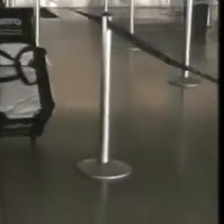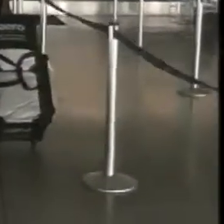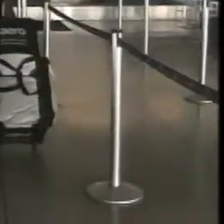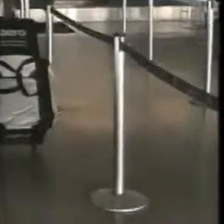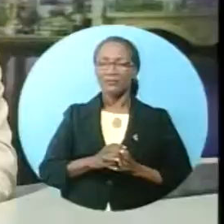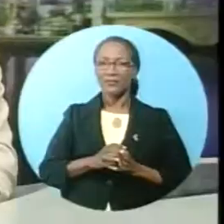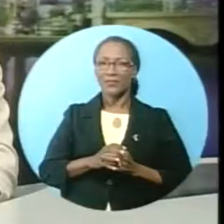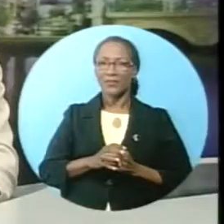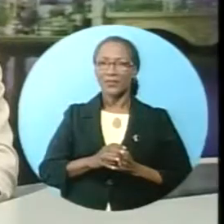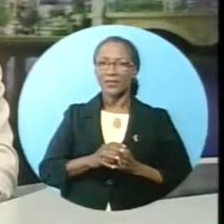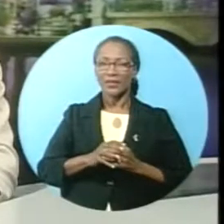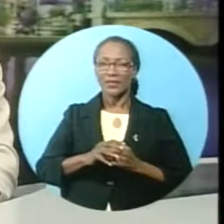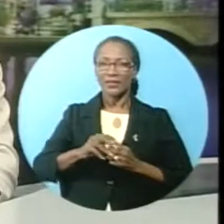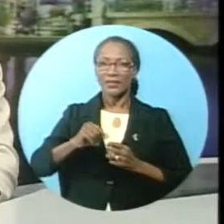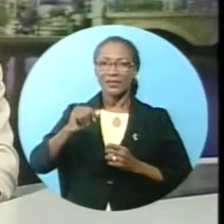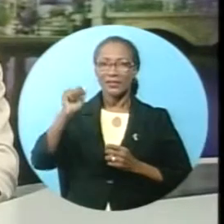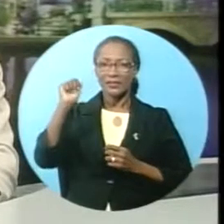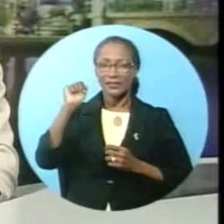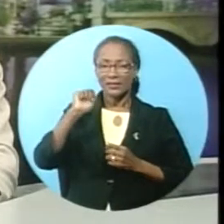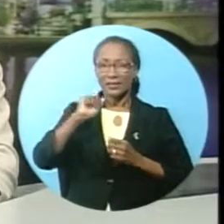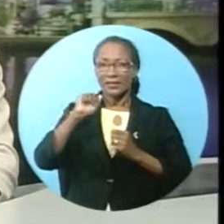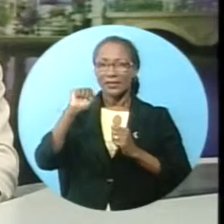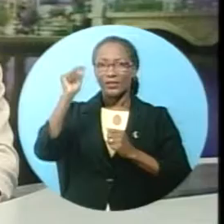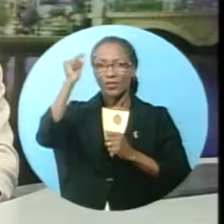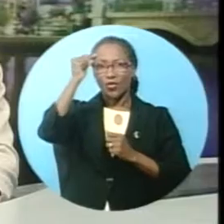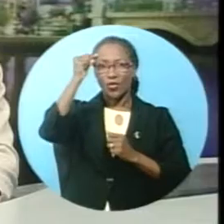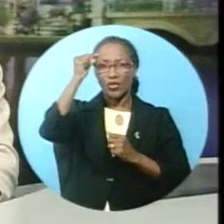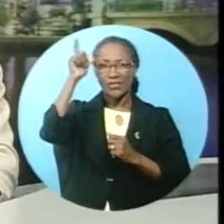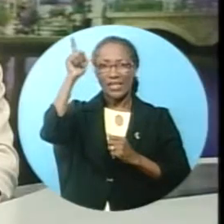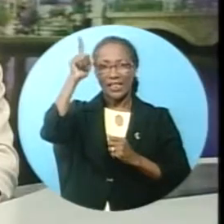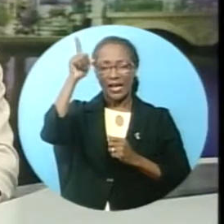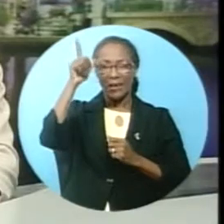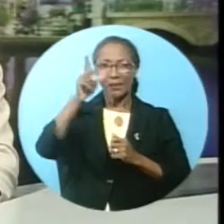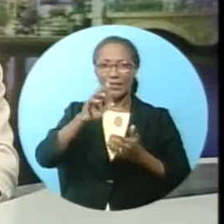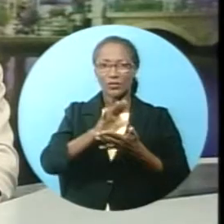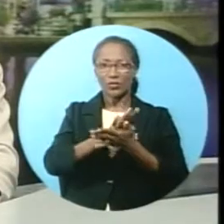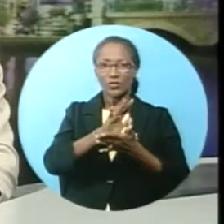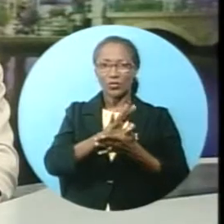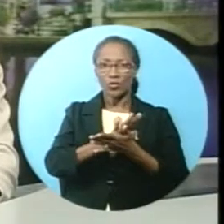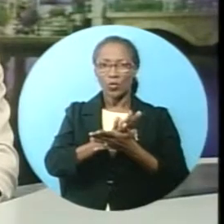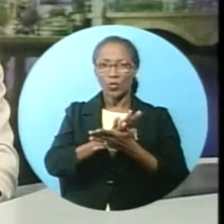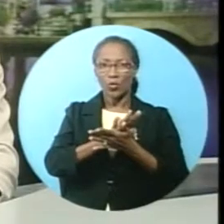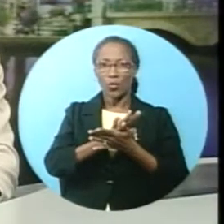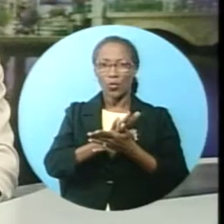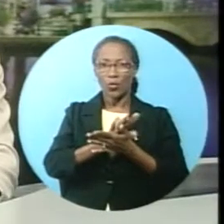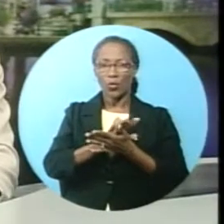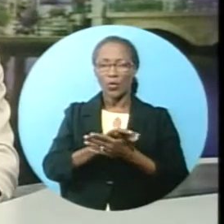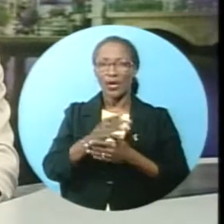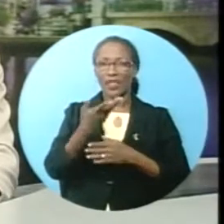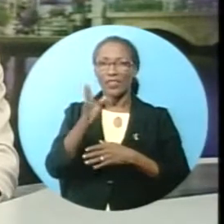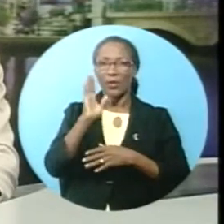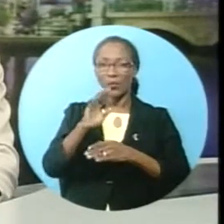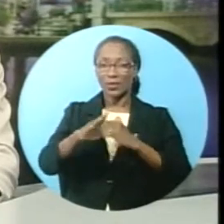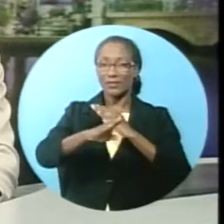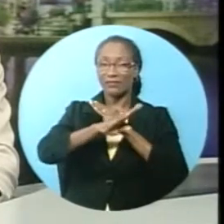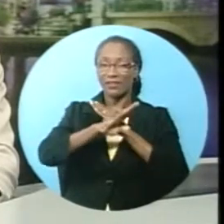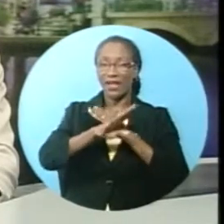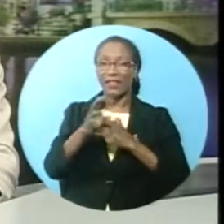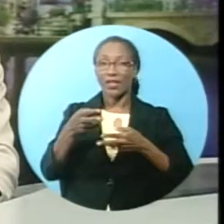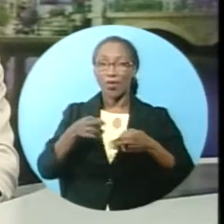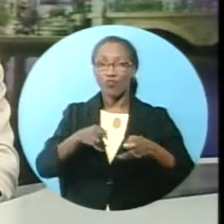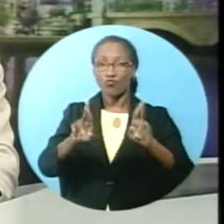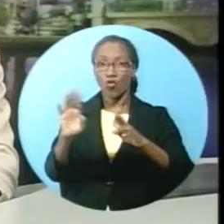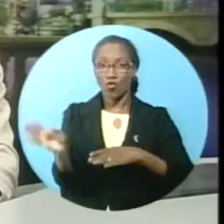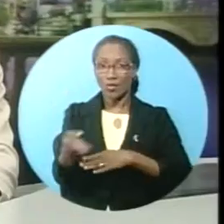CBC Sports. Switching to sports, George Lamin Primary they will defend their road tennis title as